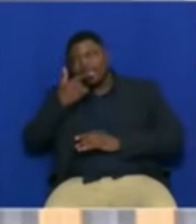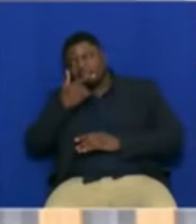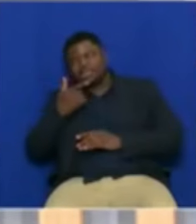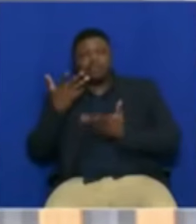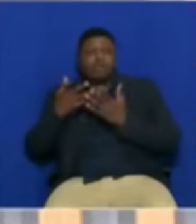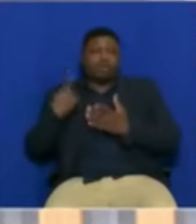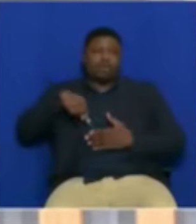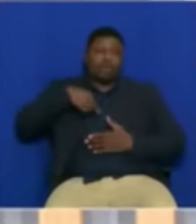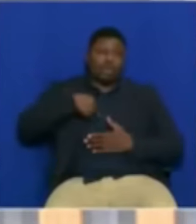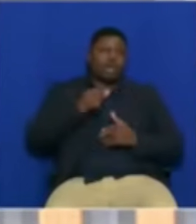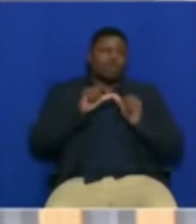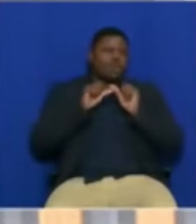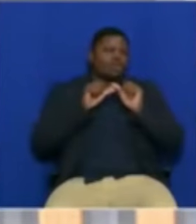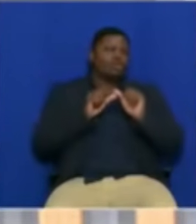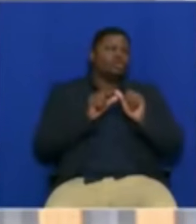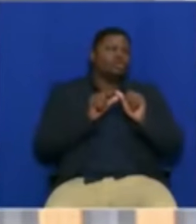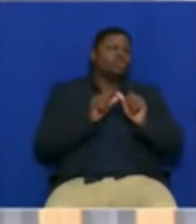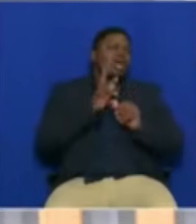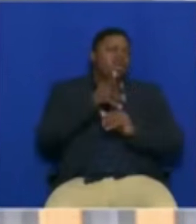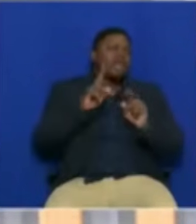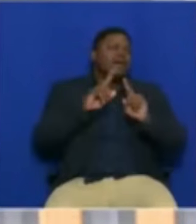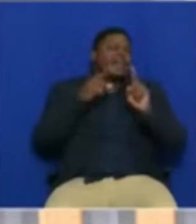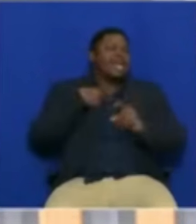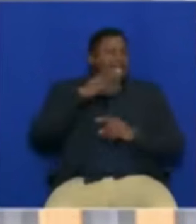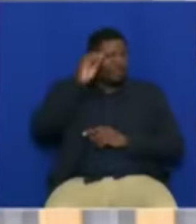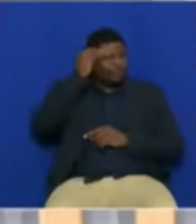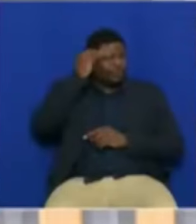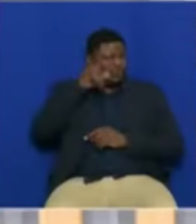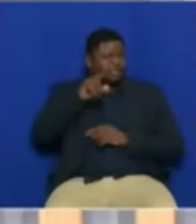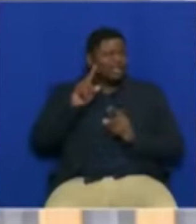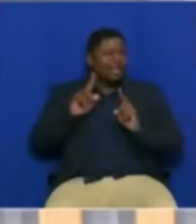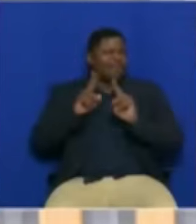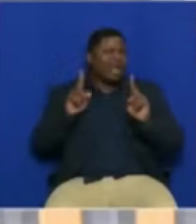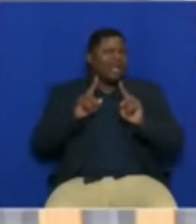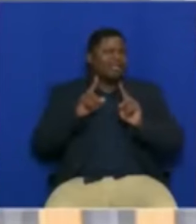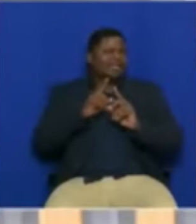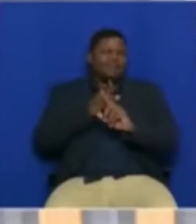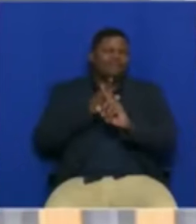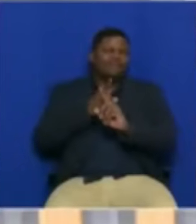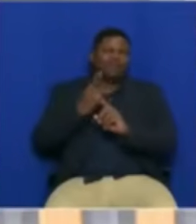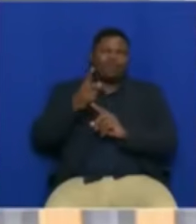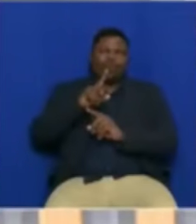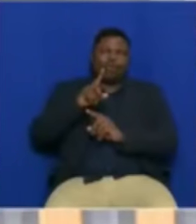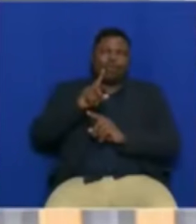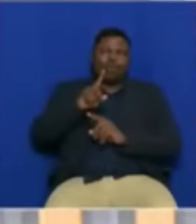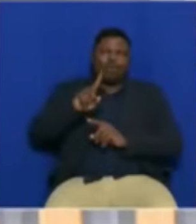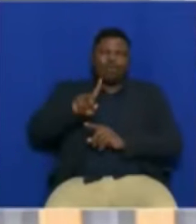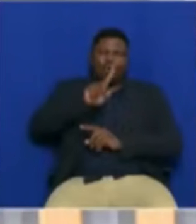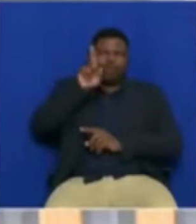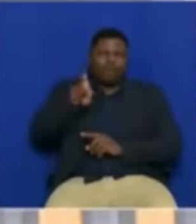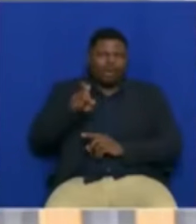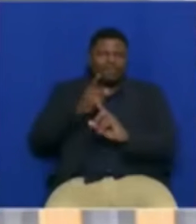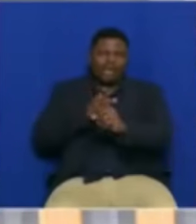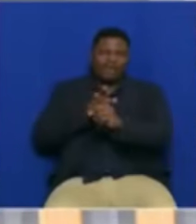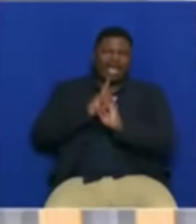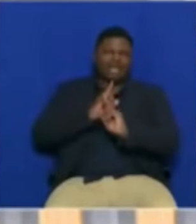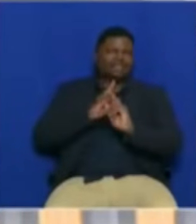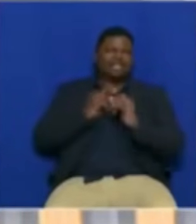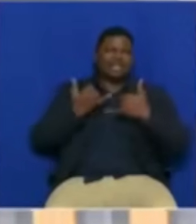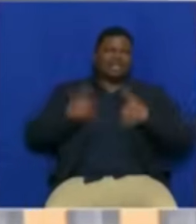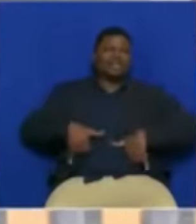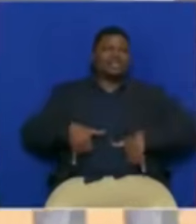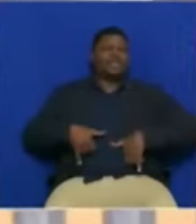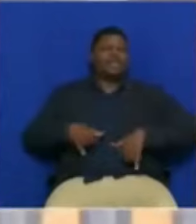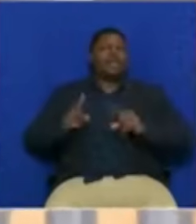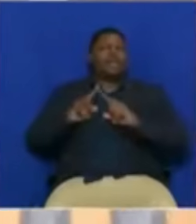Yeah, I'm still interested. I'm not sure. I don't think you've answered my question, but we can have a discussion after lunch. I want you to